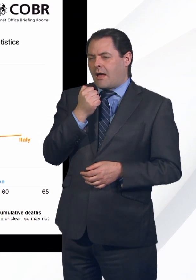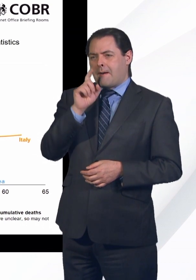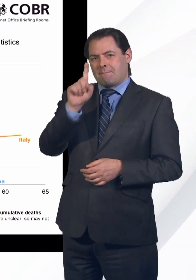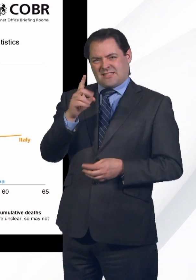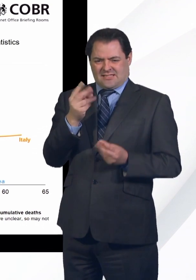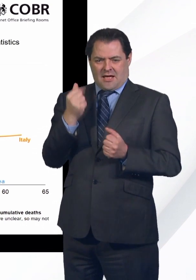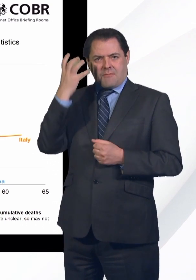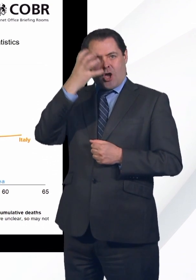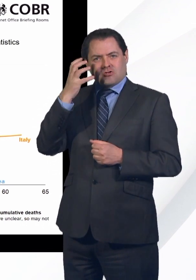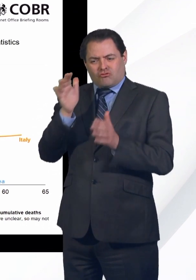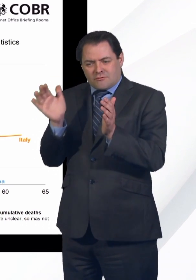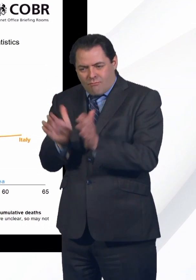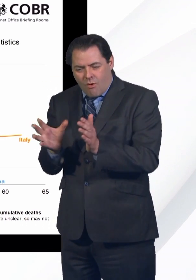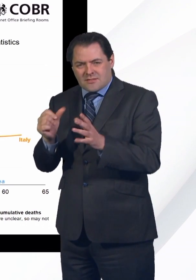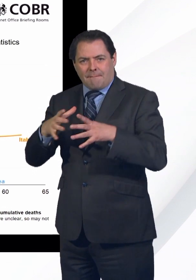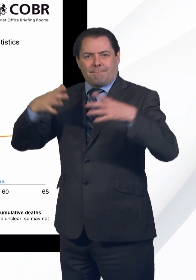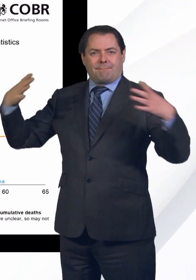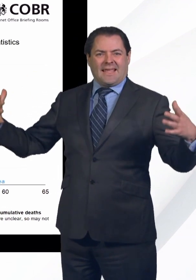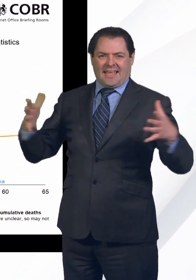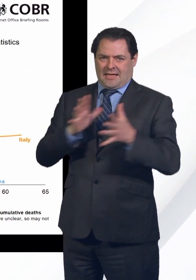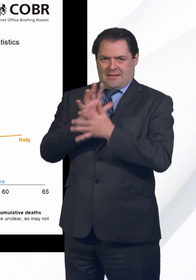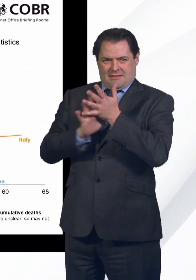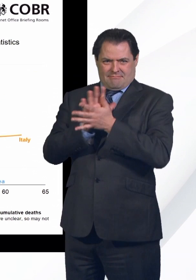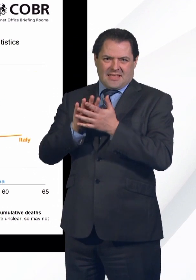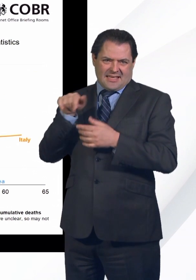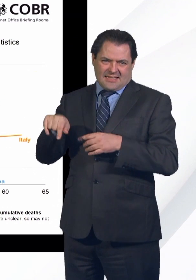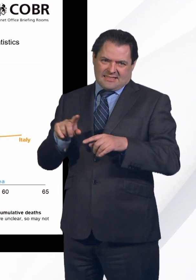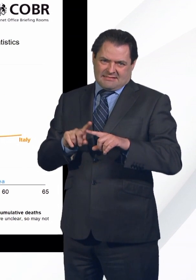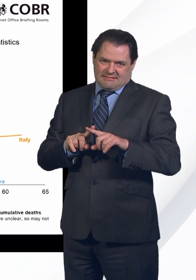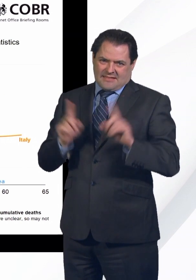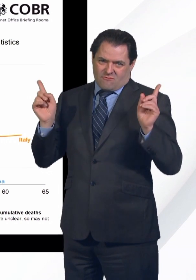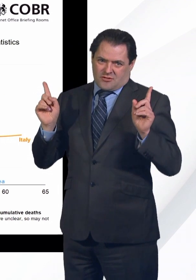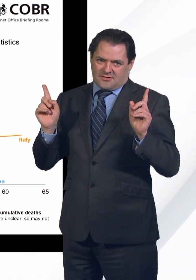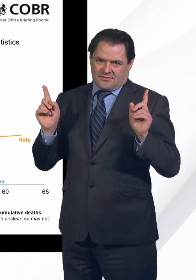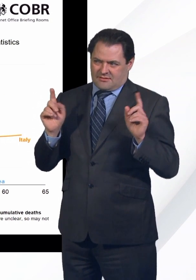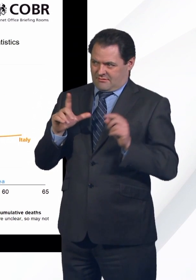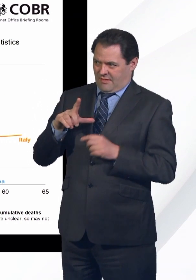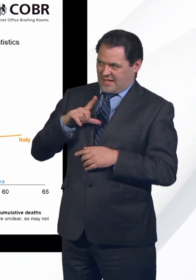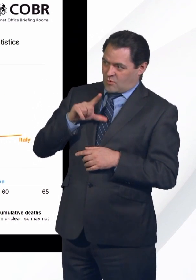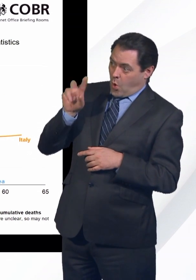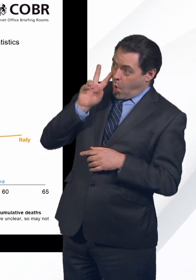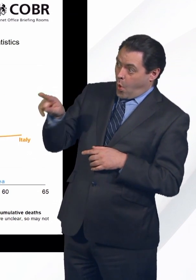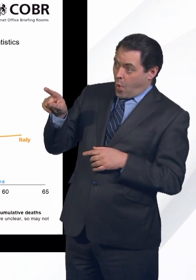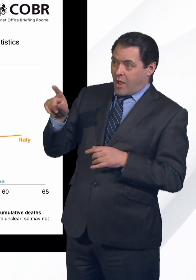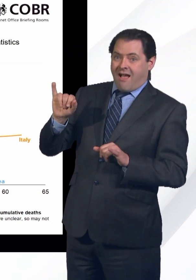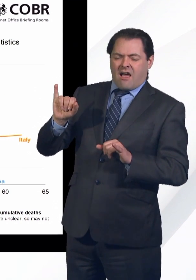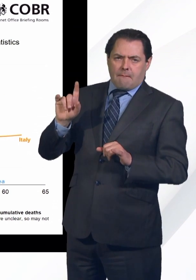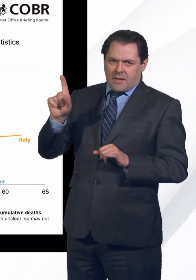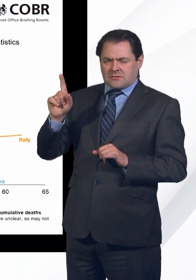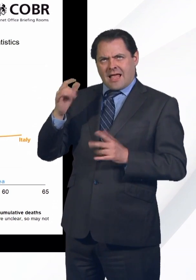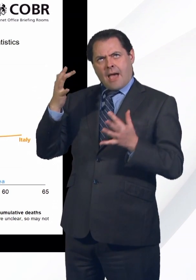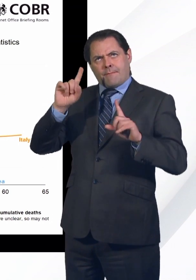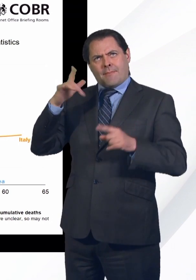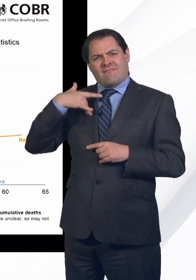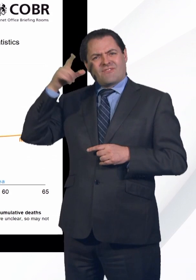size of the underlying population, and this is a difficulty in interpreting these data. We will, in the course of